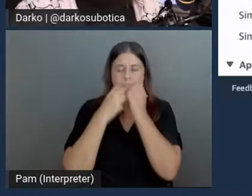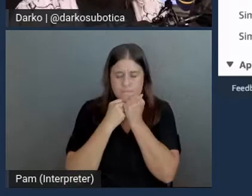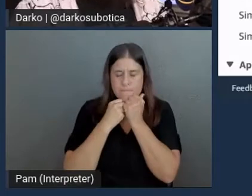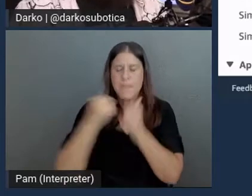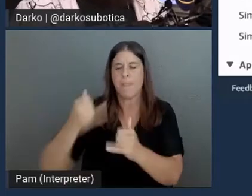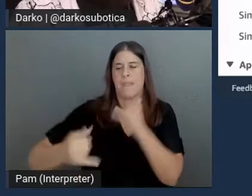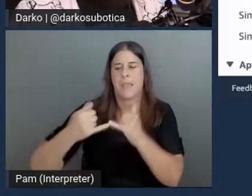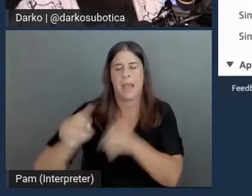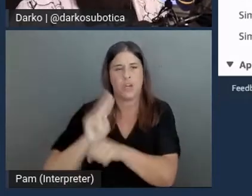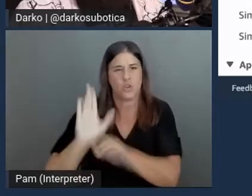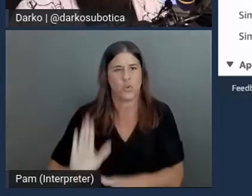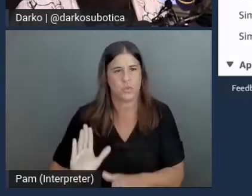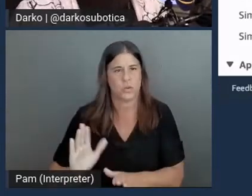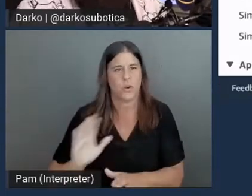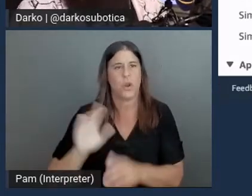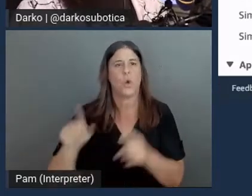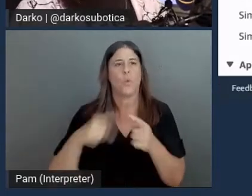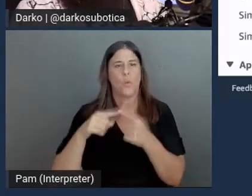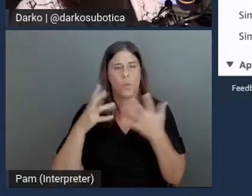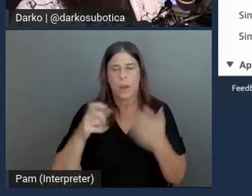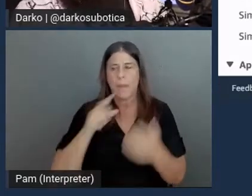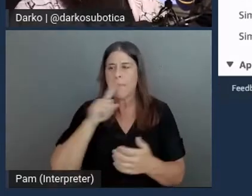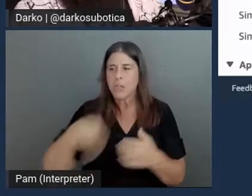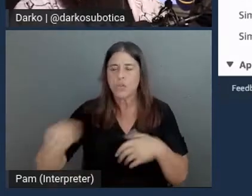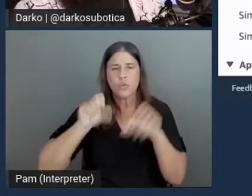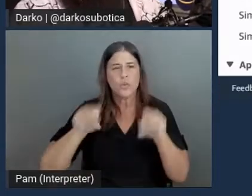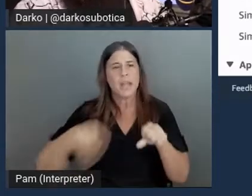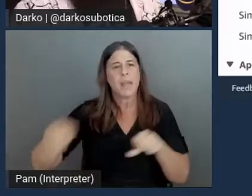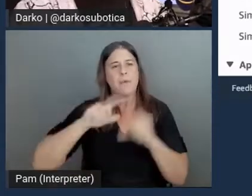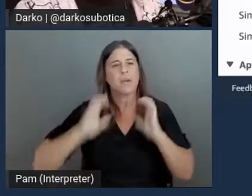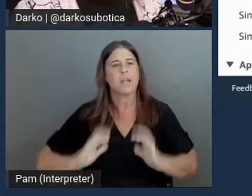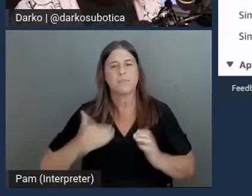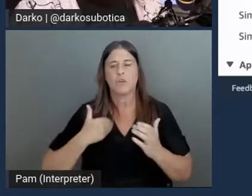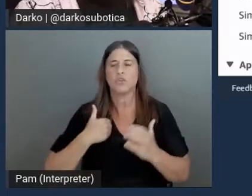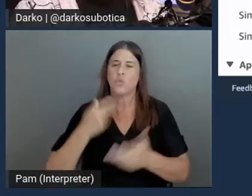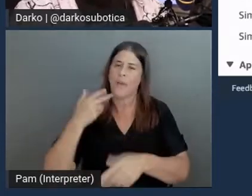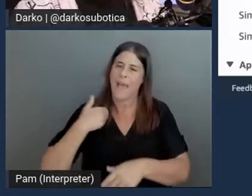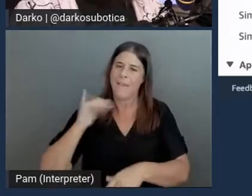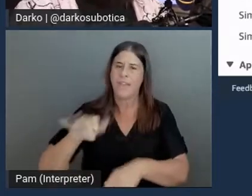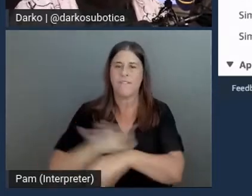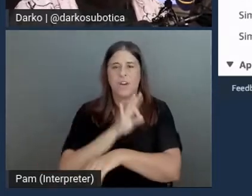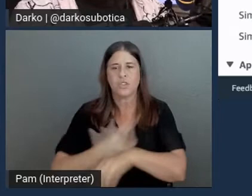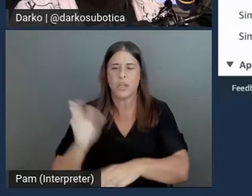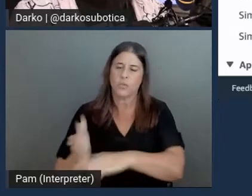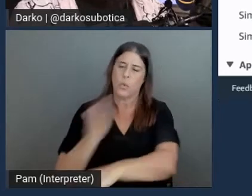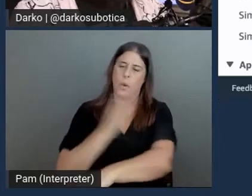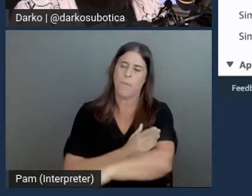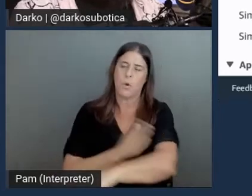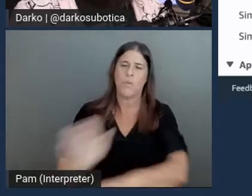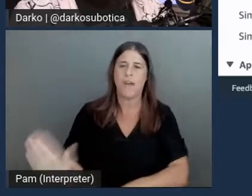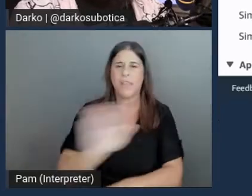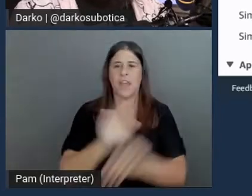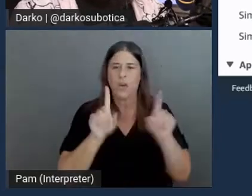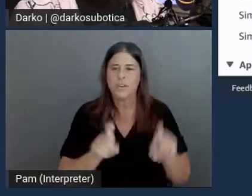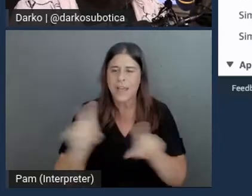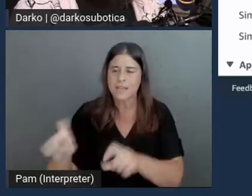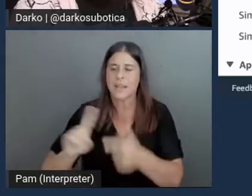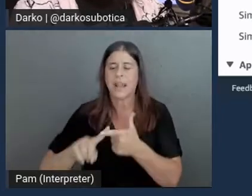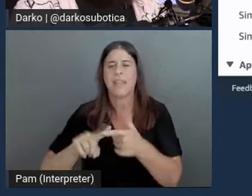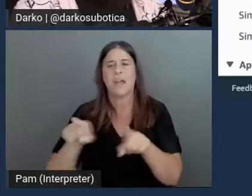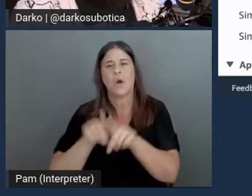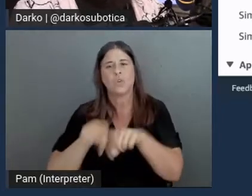on enabling our customers to get this functionality so that they can improve their testing, thereby provide a lot